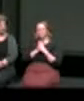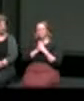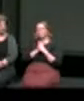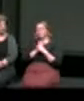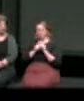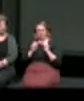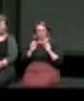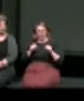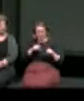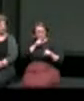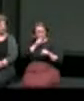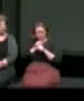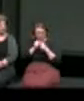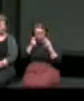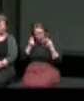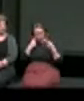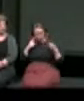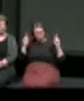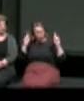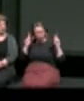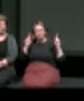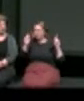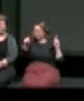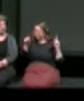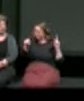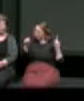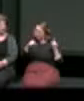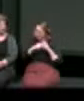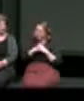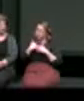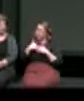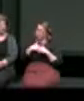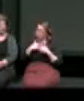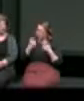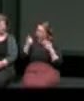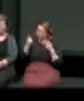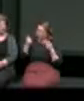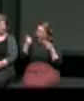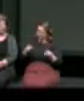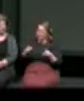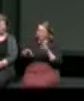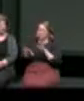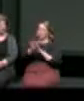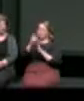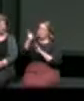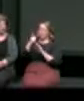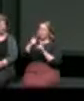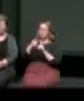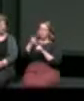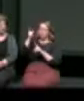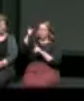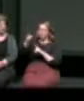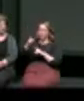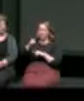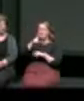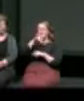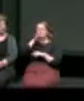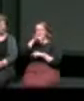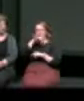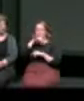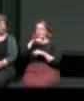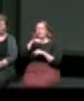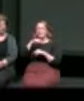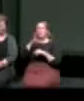Can this really work? It can. We actually had an unanticipated discovery that was made out in the sediment remediation